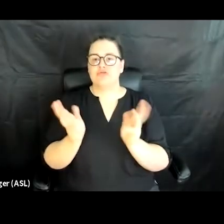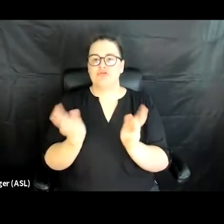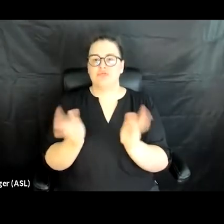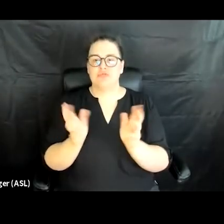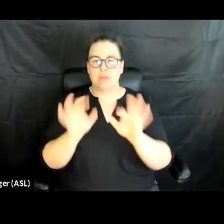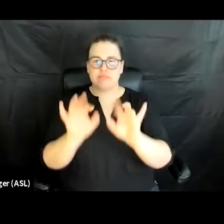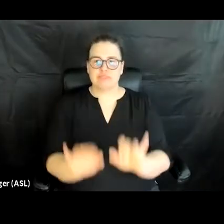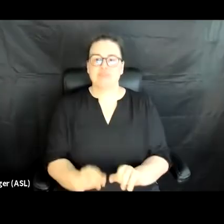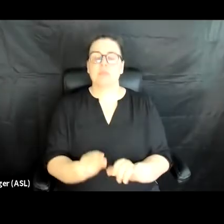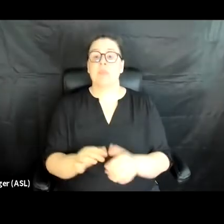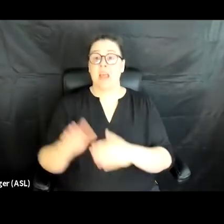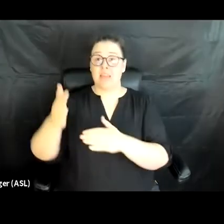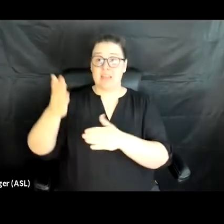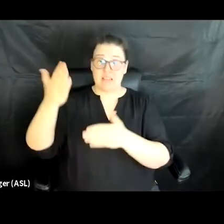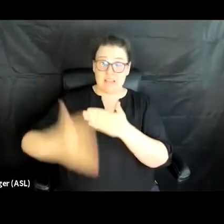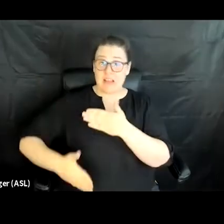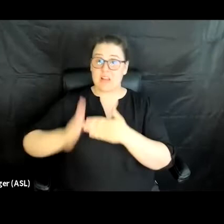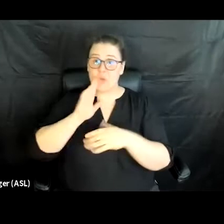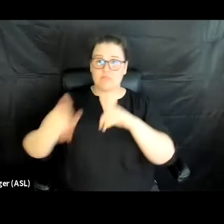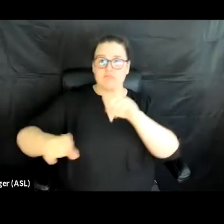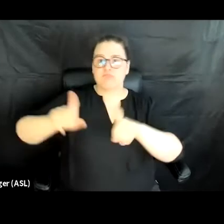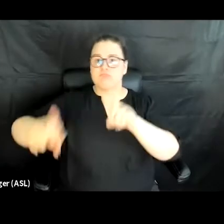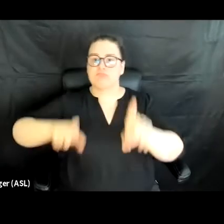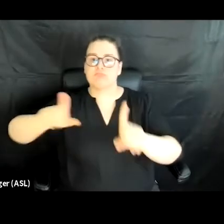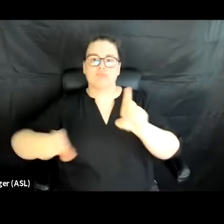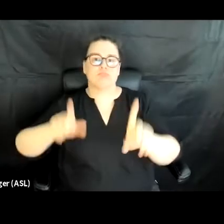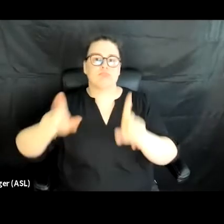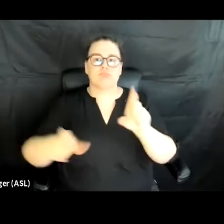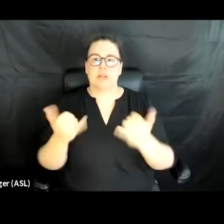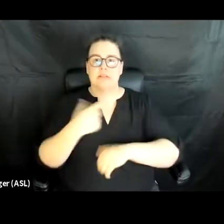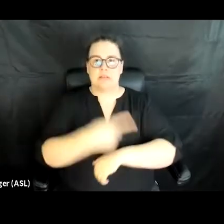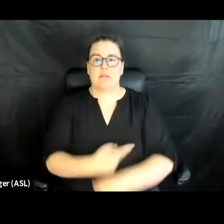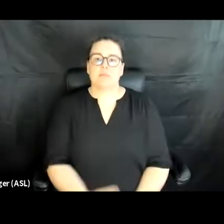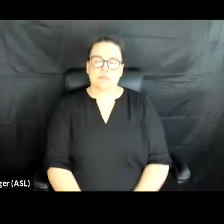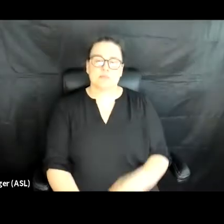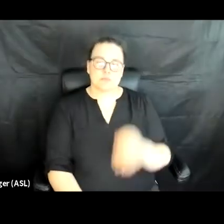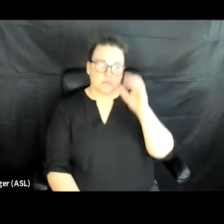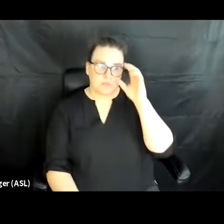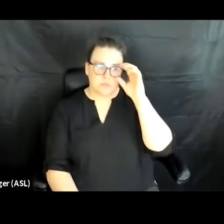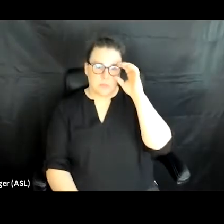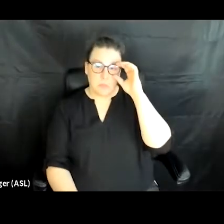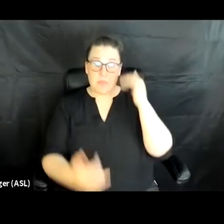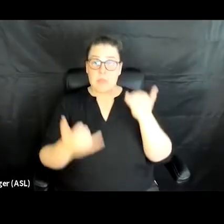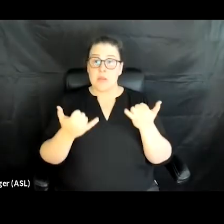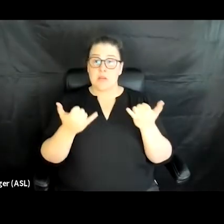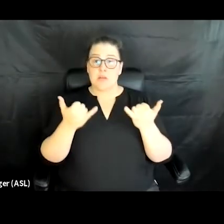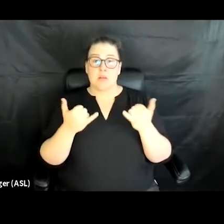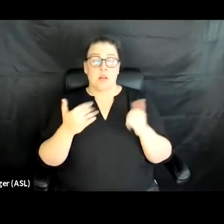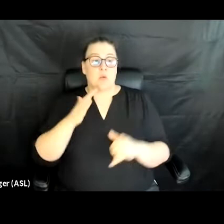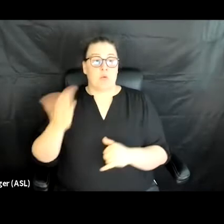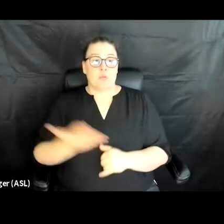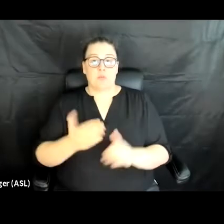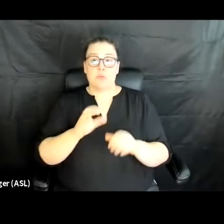will ask as many questions as time allows at the end of today's webinar. First, we want to introduce you to the